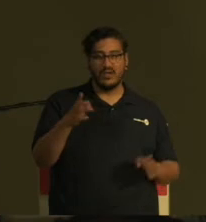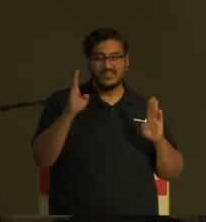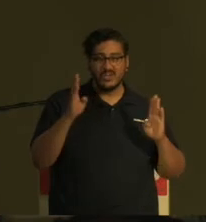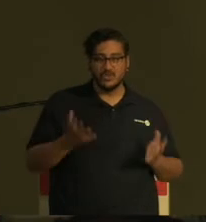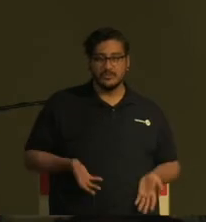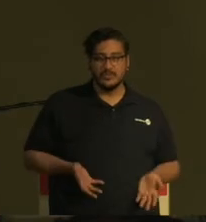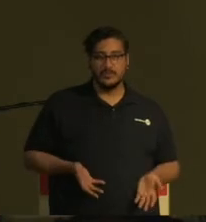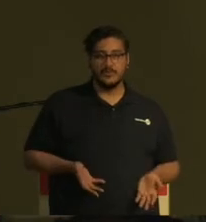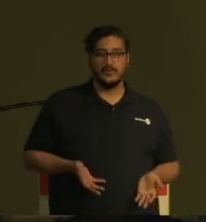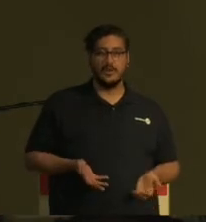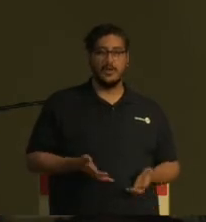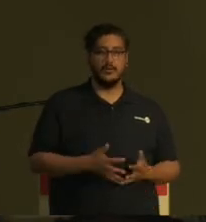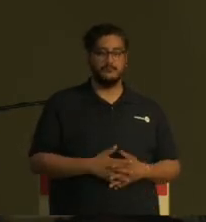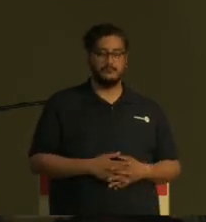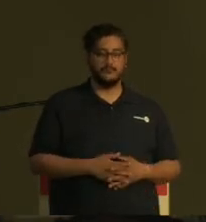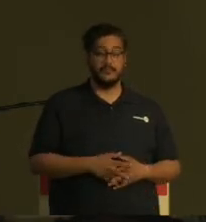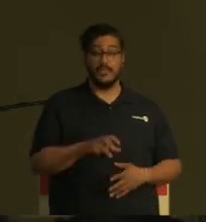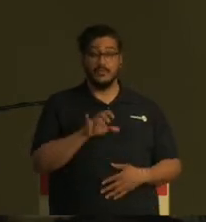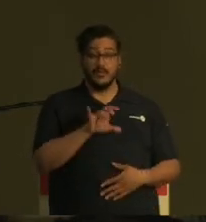of attention